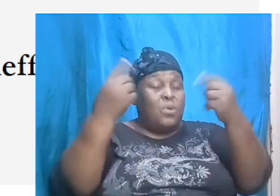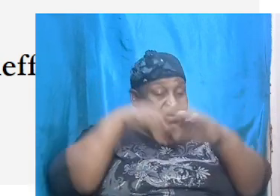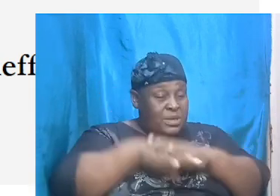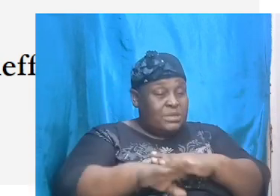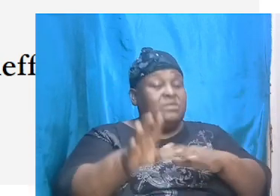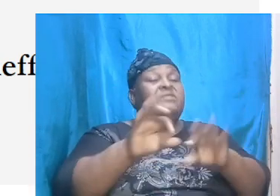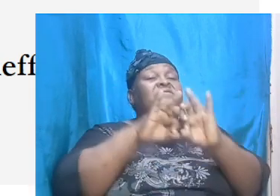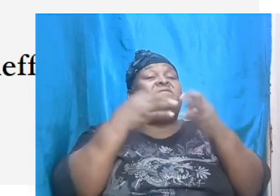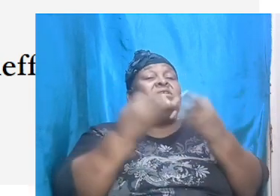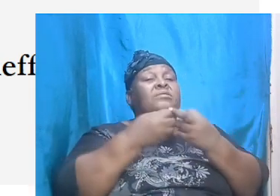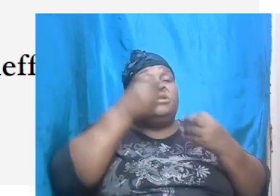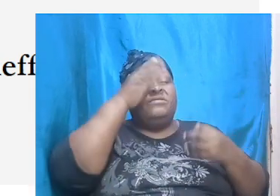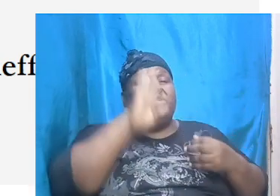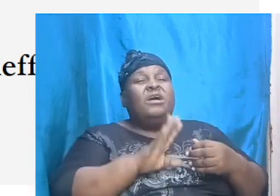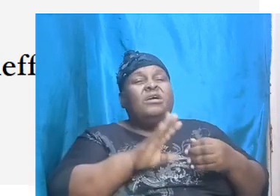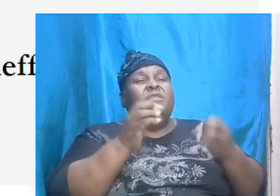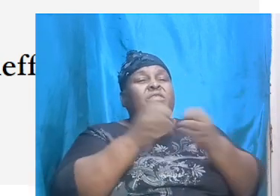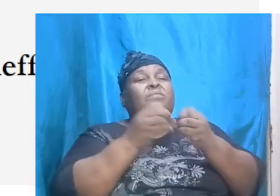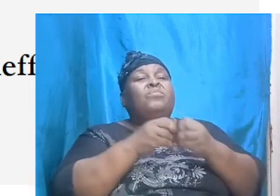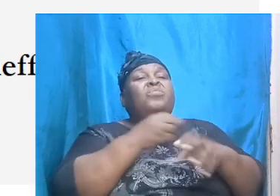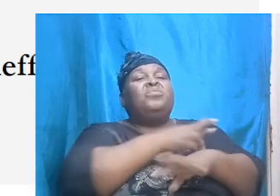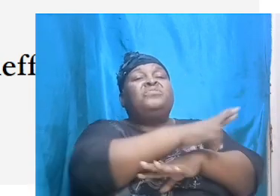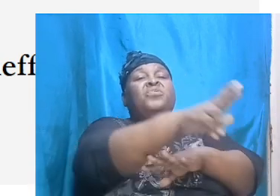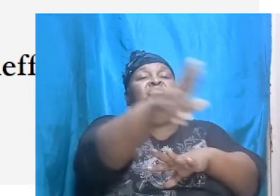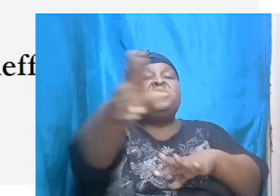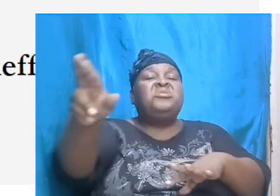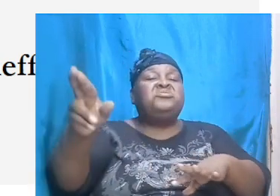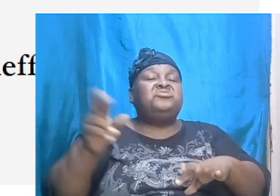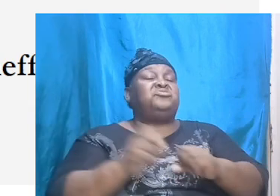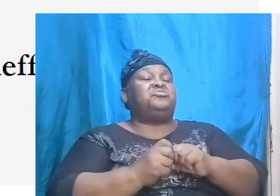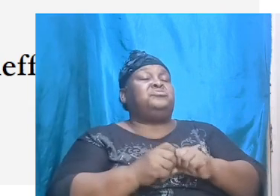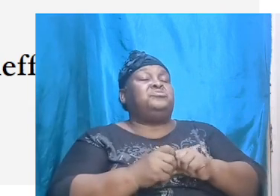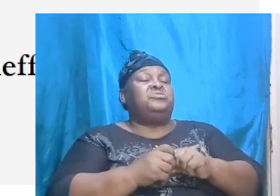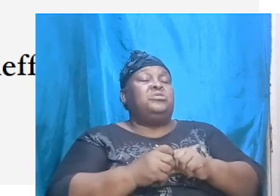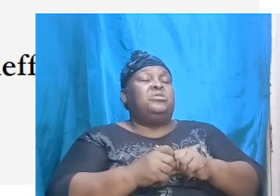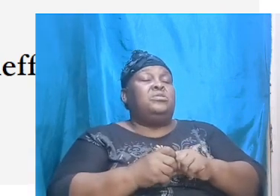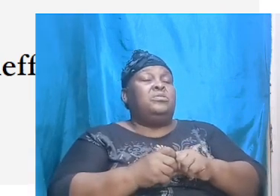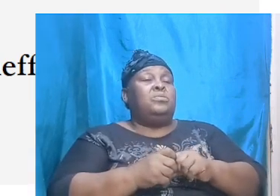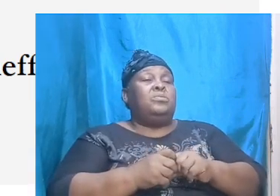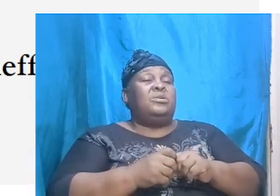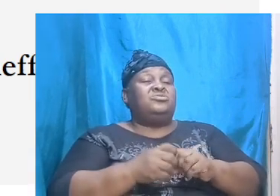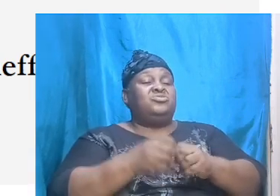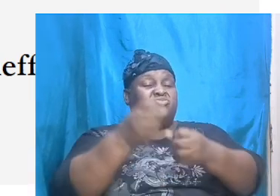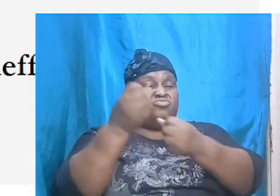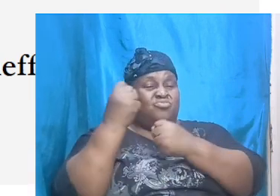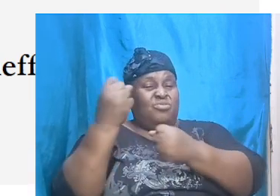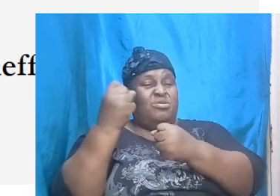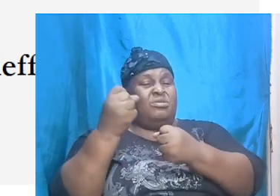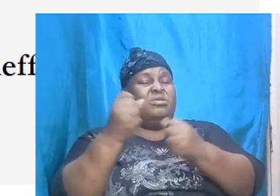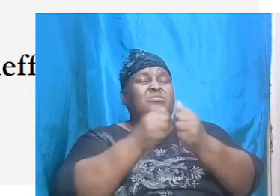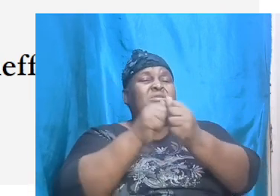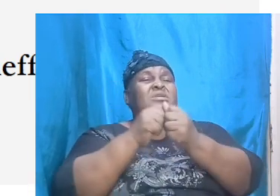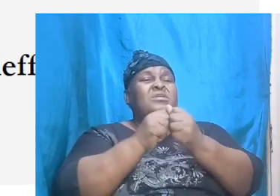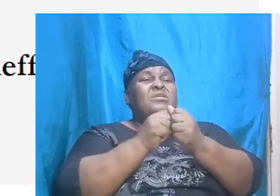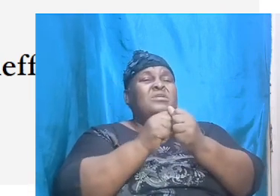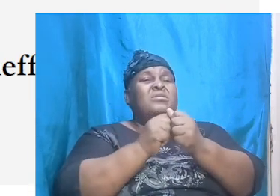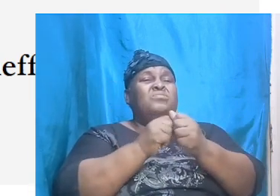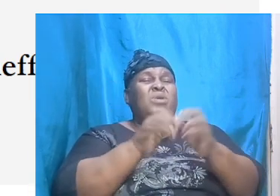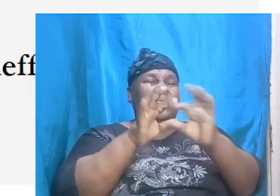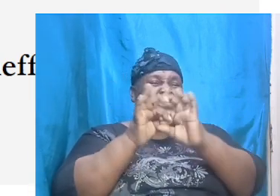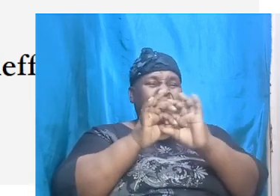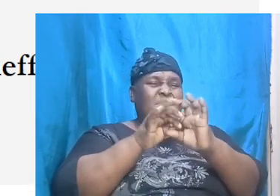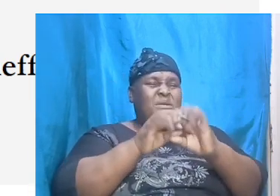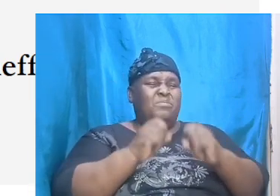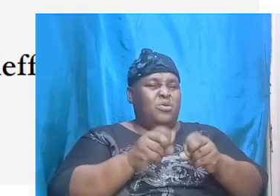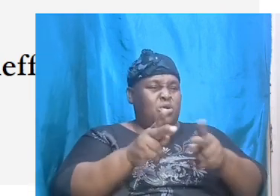was. That's what the enemy is attacking. We are stronger together. You can imagine if we are united in purpose, and we are united in doctrine, and